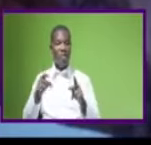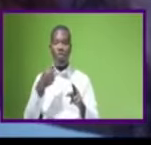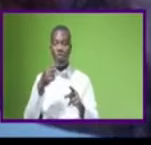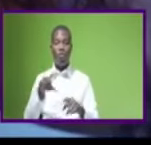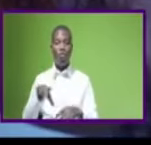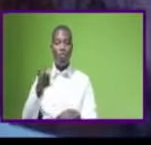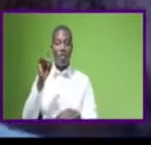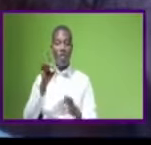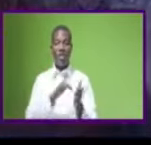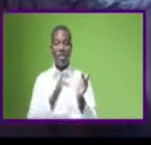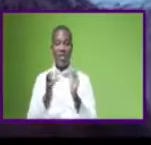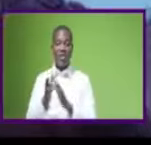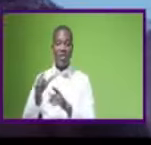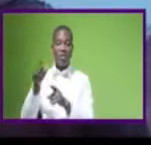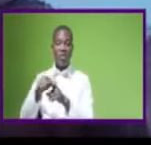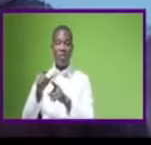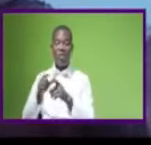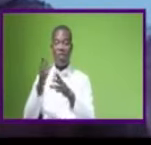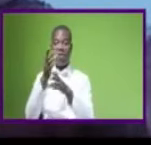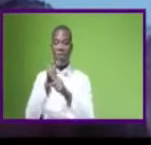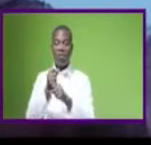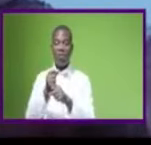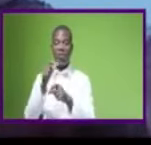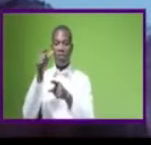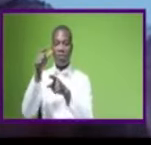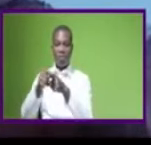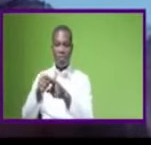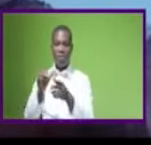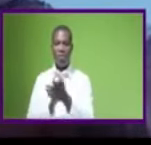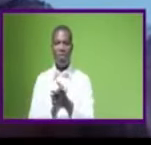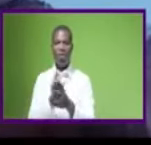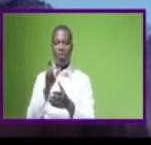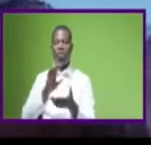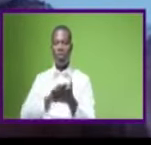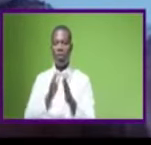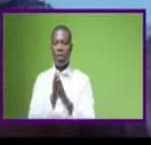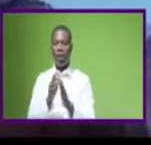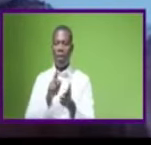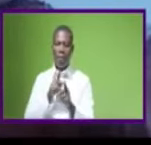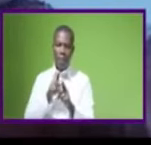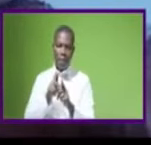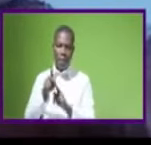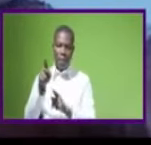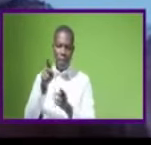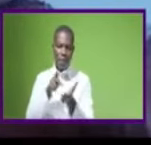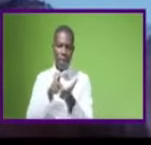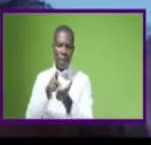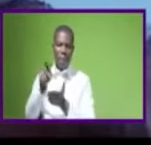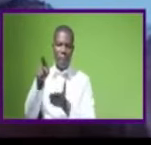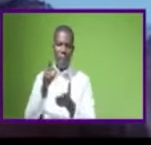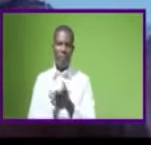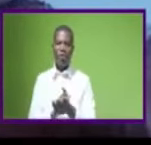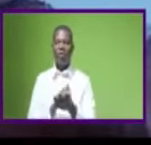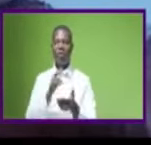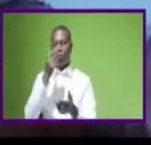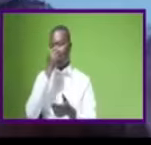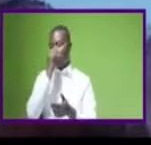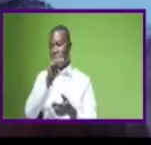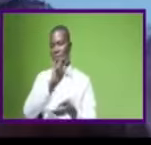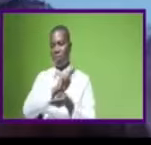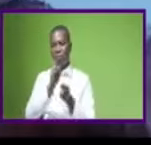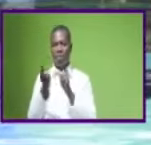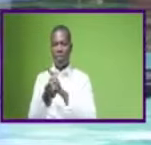word. So anyone who shall receive his word, then you become disciplined